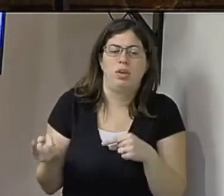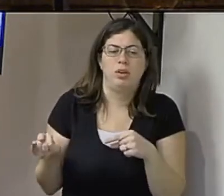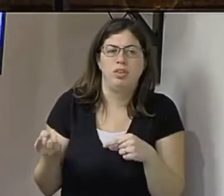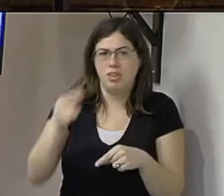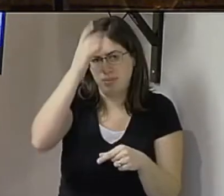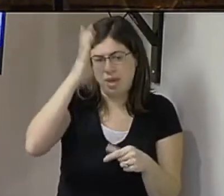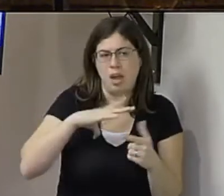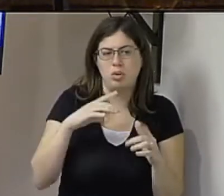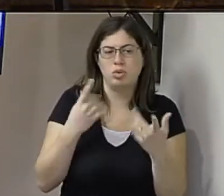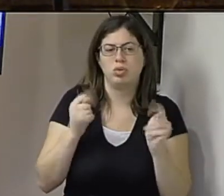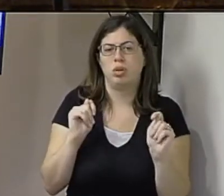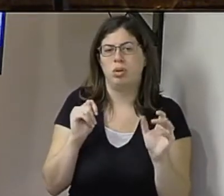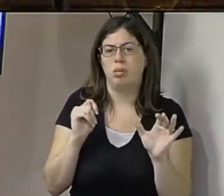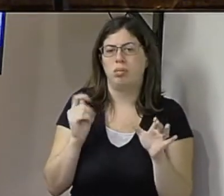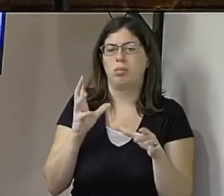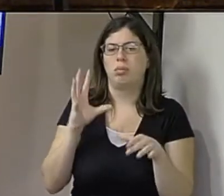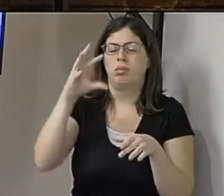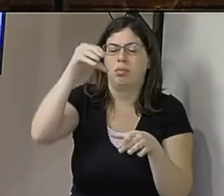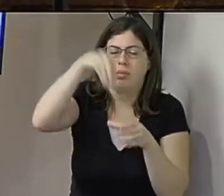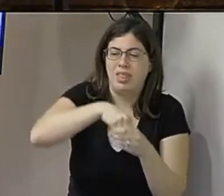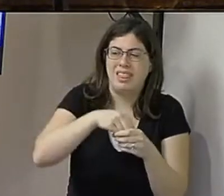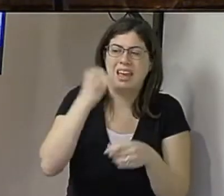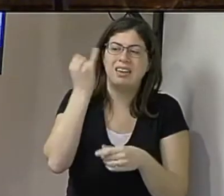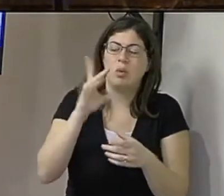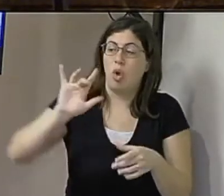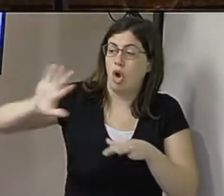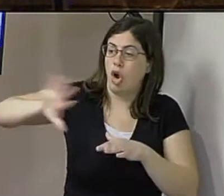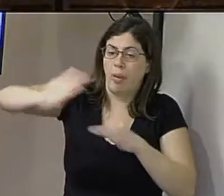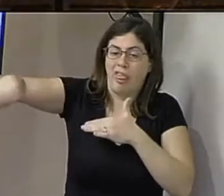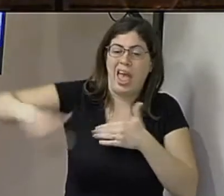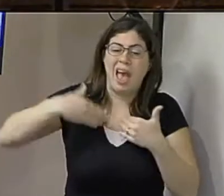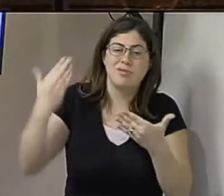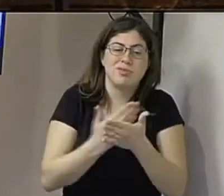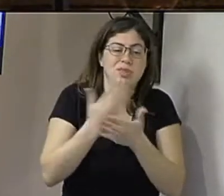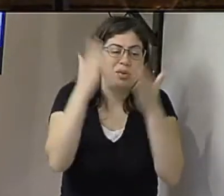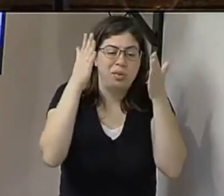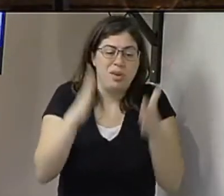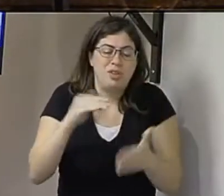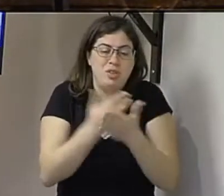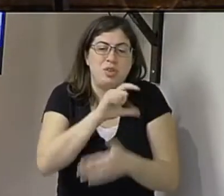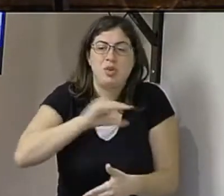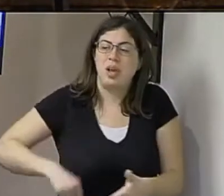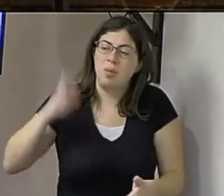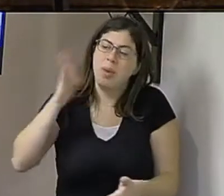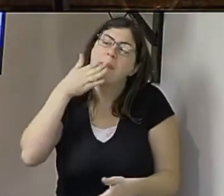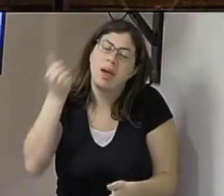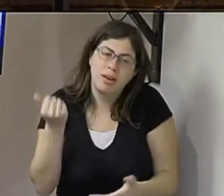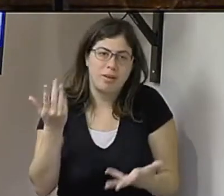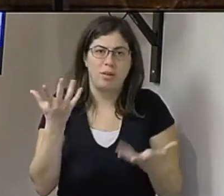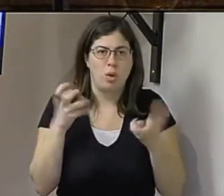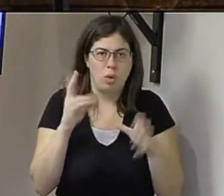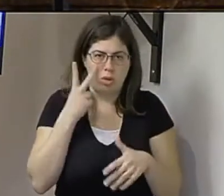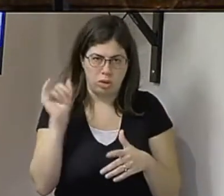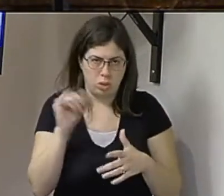guys are inserting this idea that, okay, well, let's get rid of her, and then we'll bring some other queen, and that'll be better for you, because we don't all want to